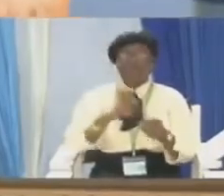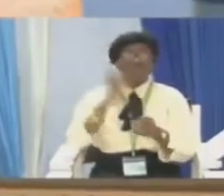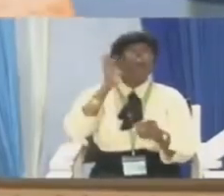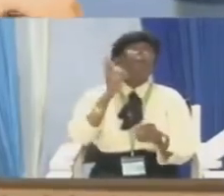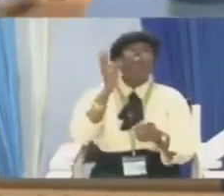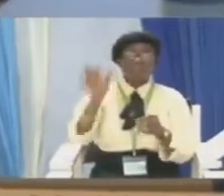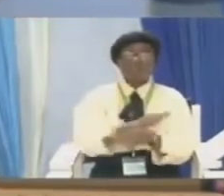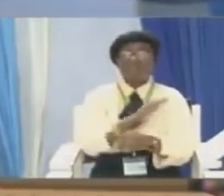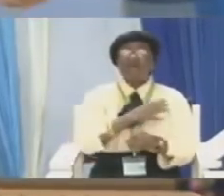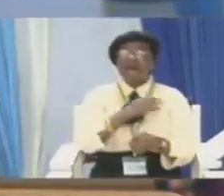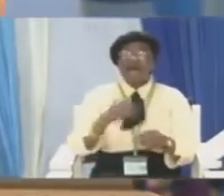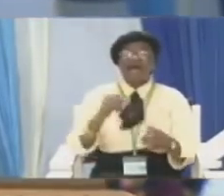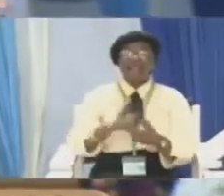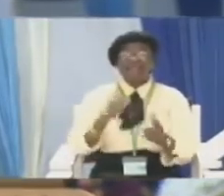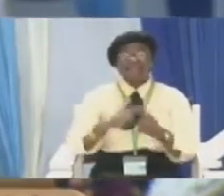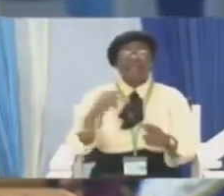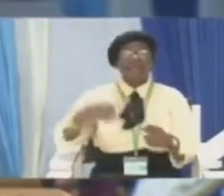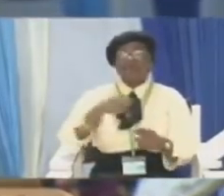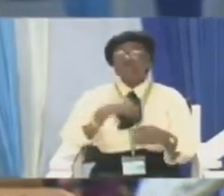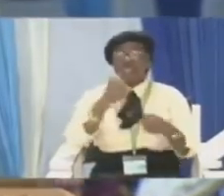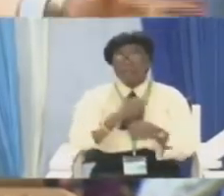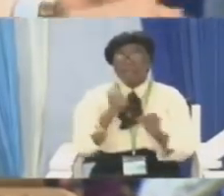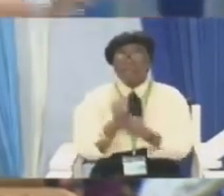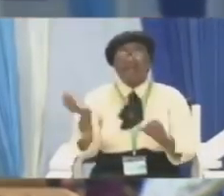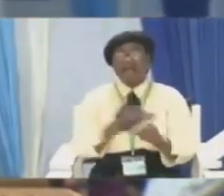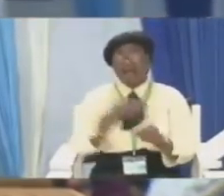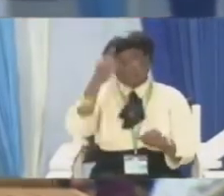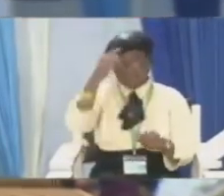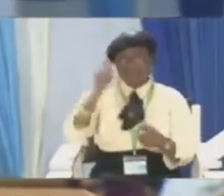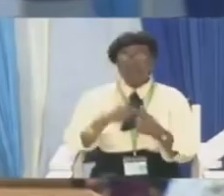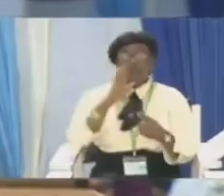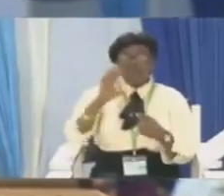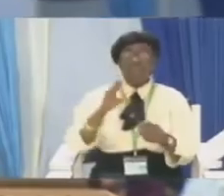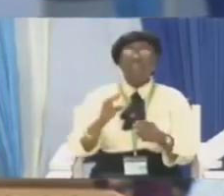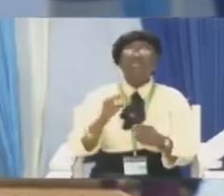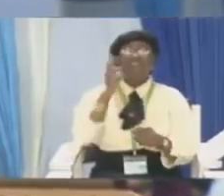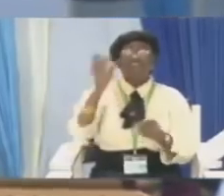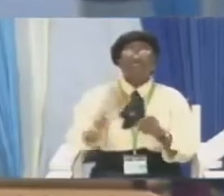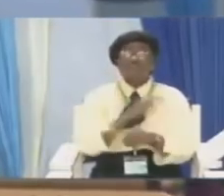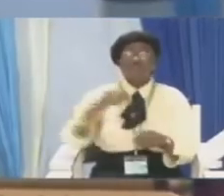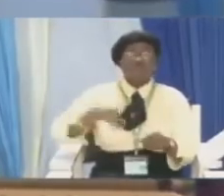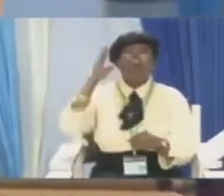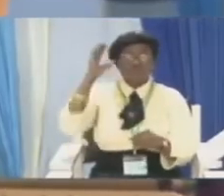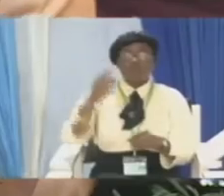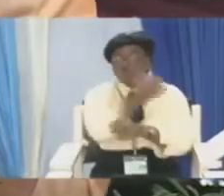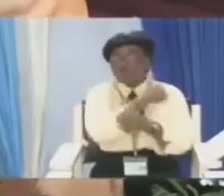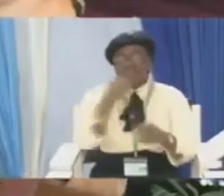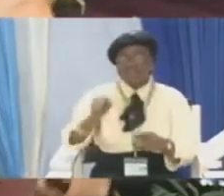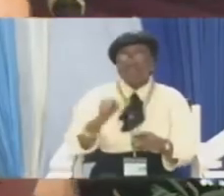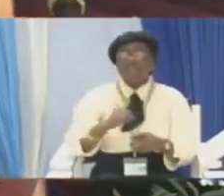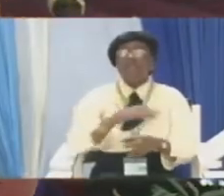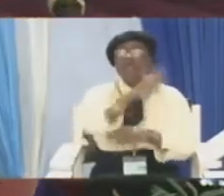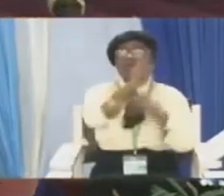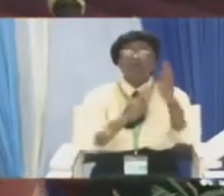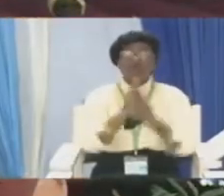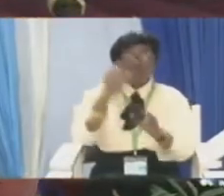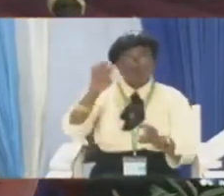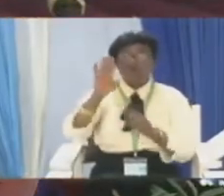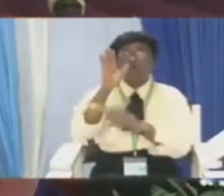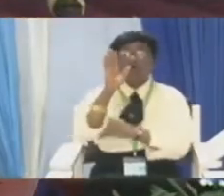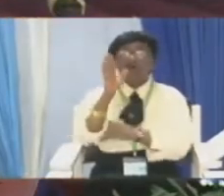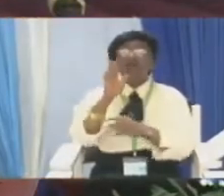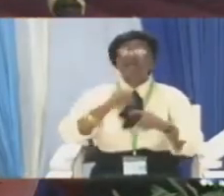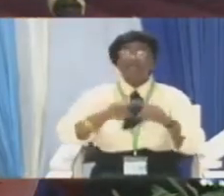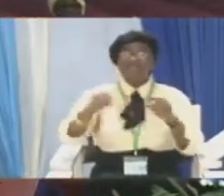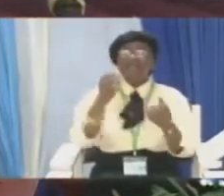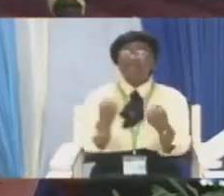revelation, and then we made up our mind to be fruitful, we will win the word for God in no distant time. But a lot of people are still